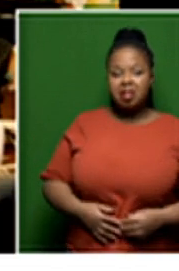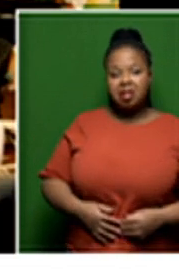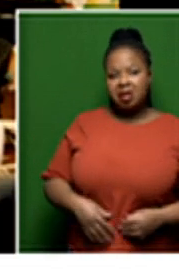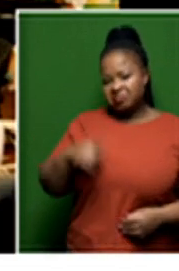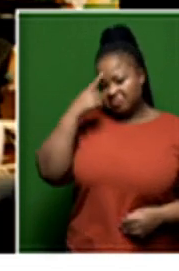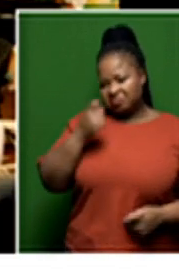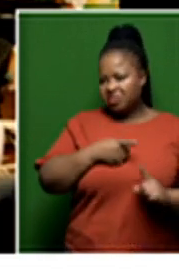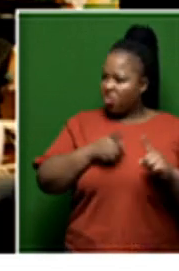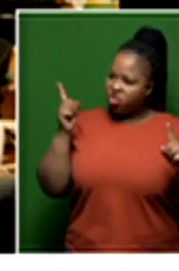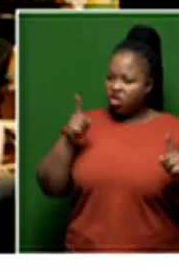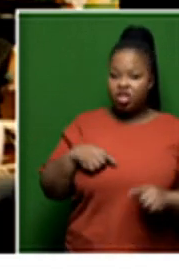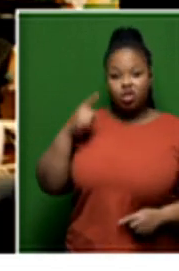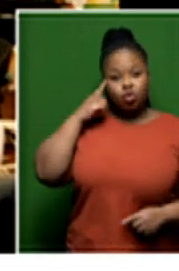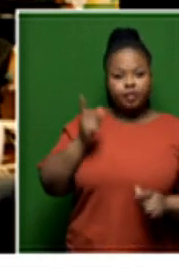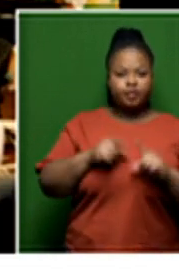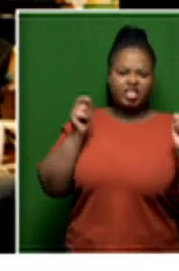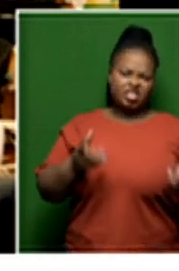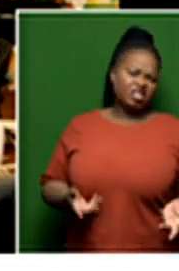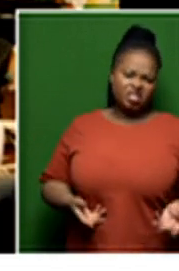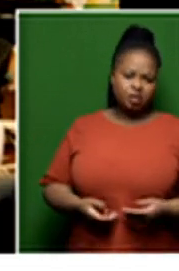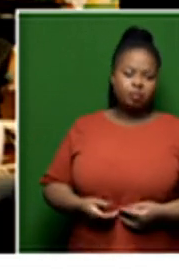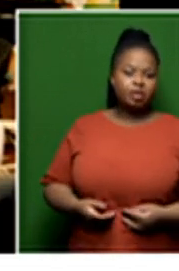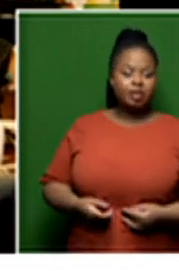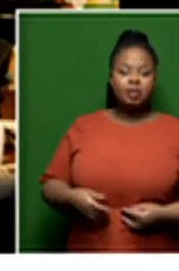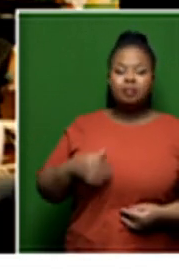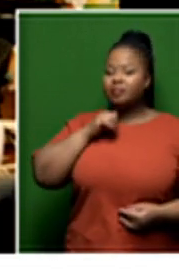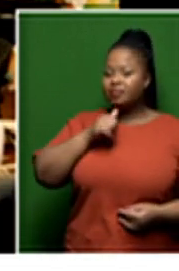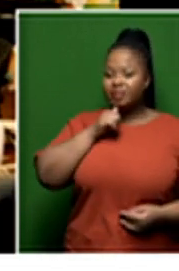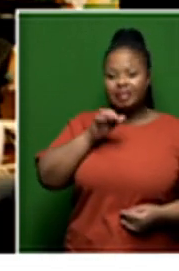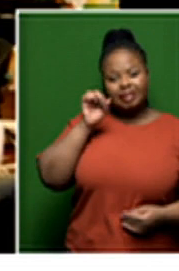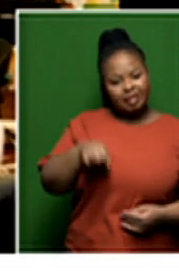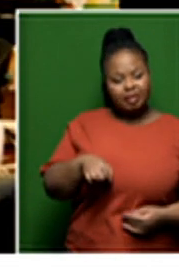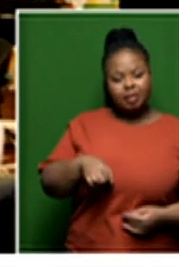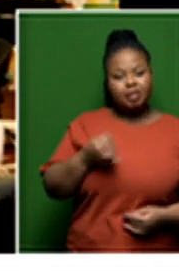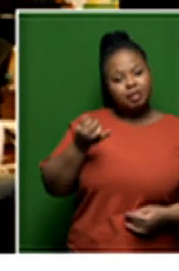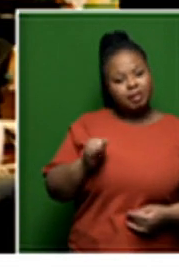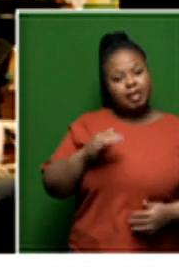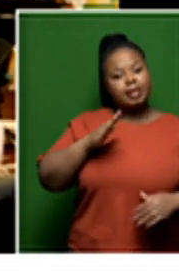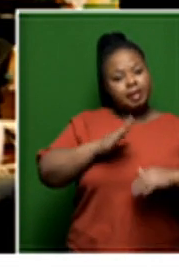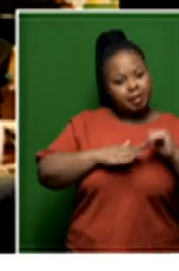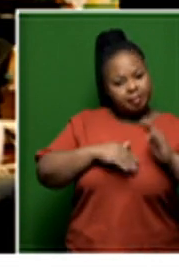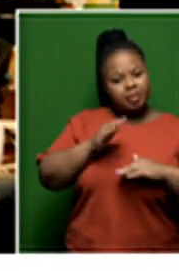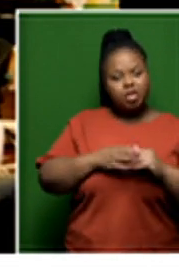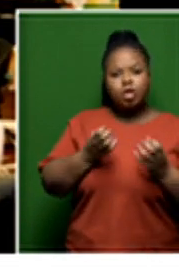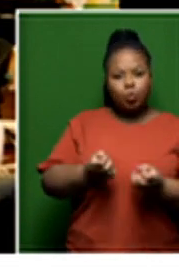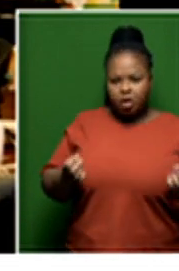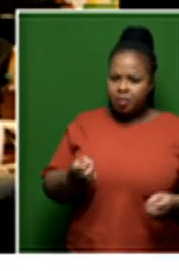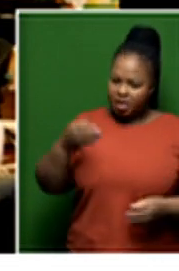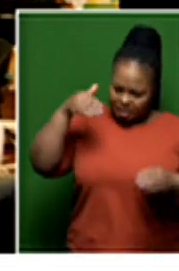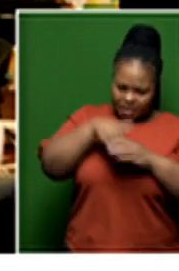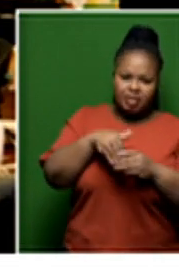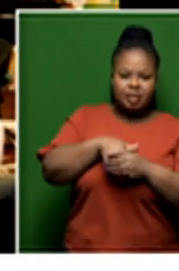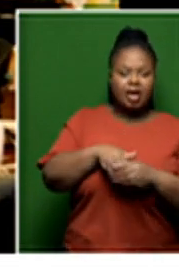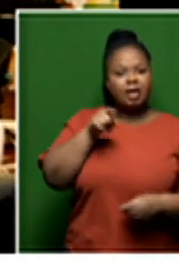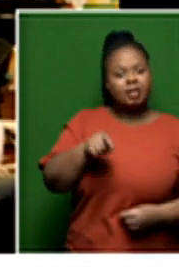misconstrue that image and thought that was a complete picture, even though there was still building equipment inside